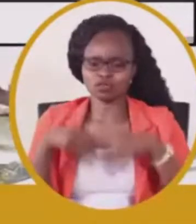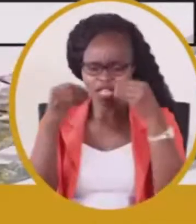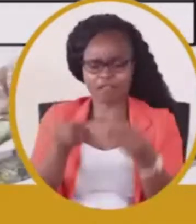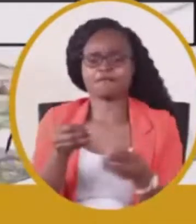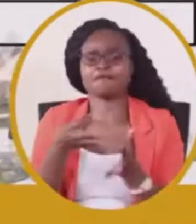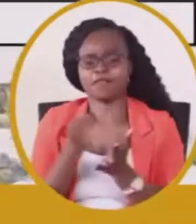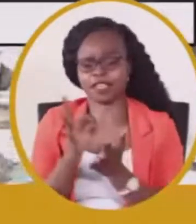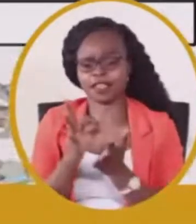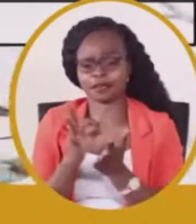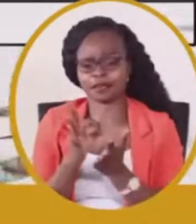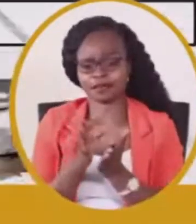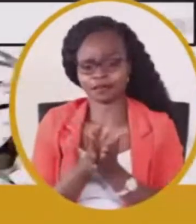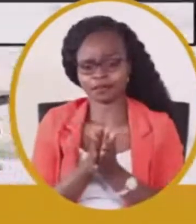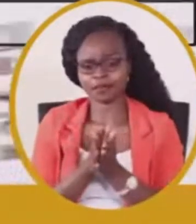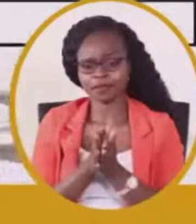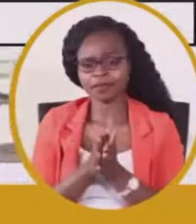fees.